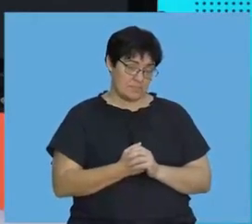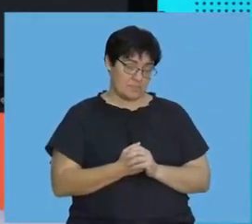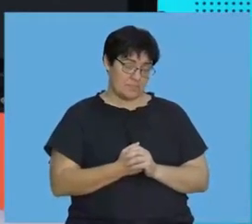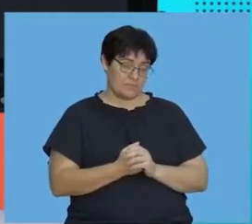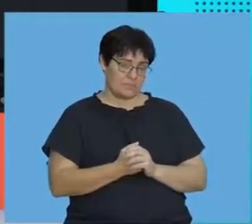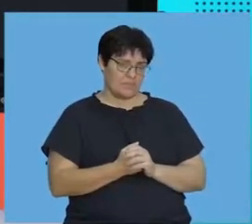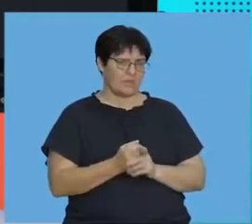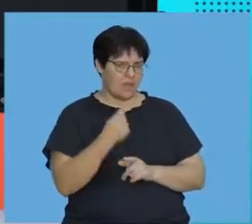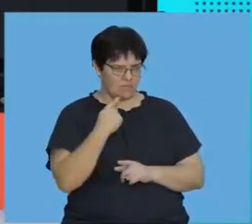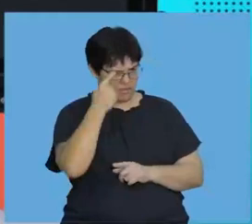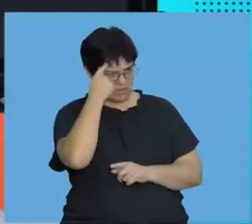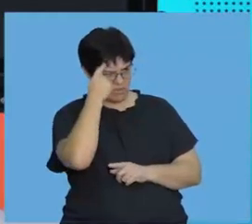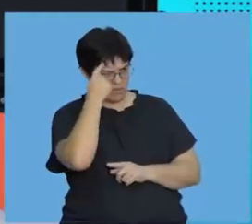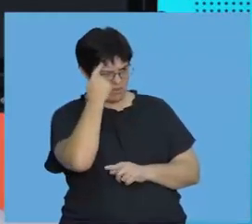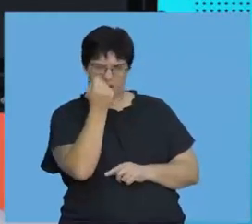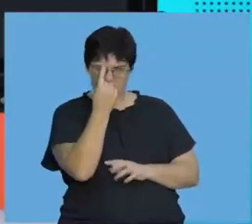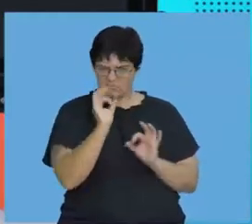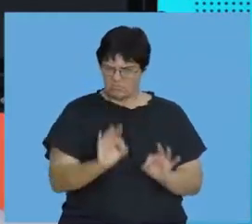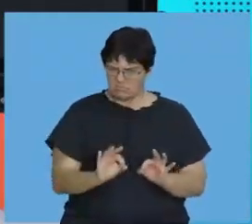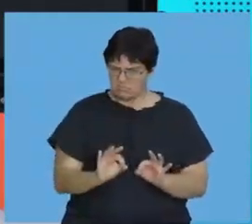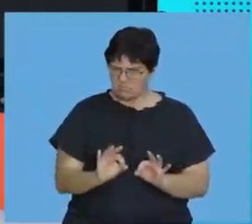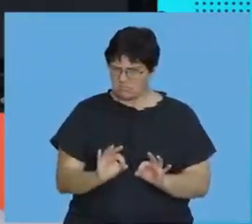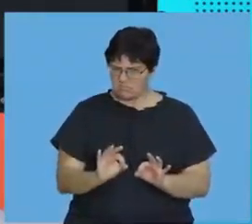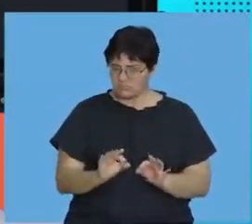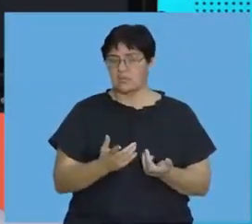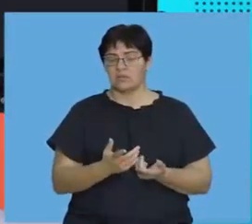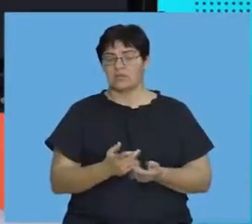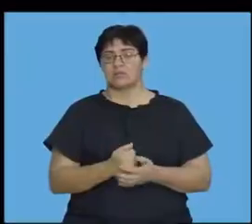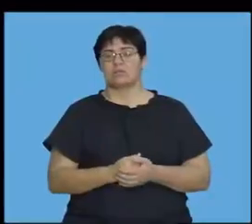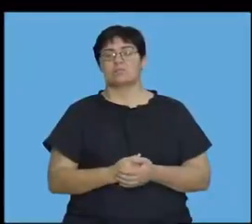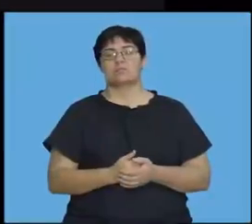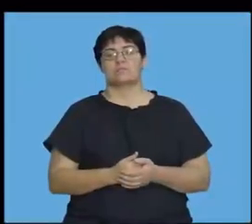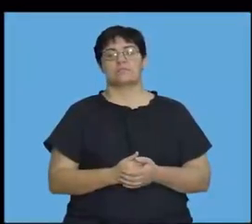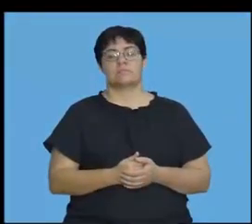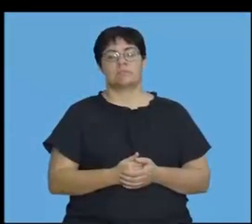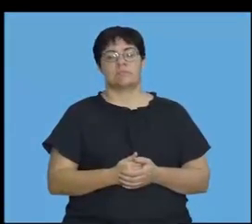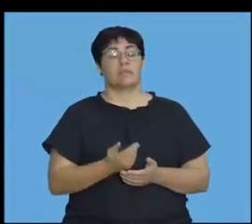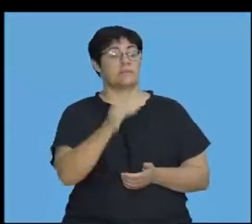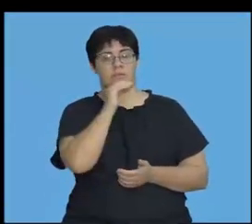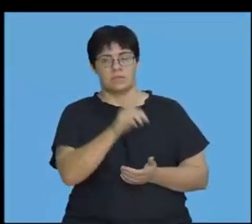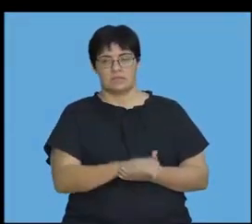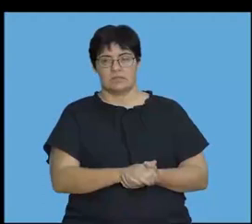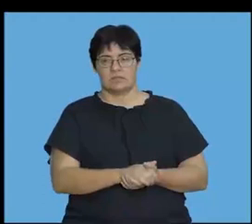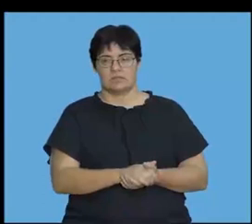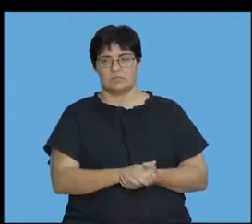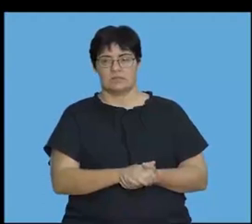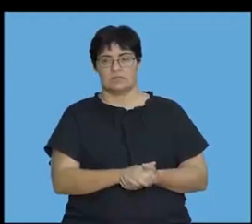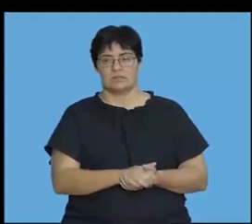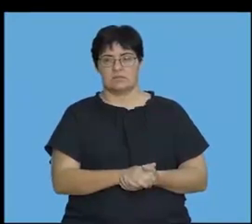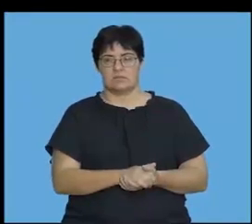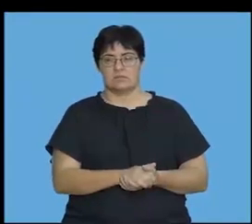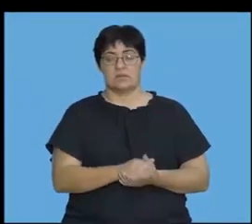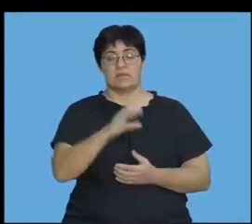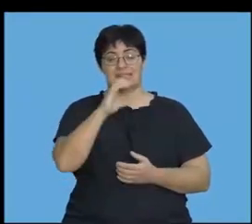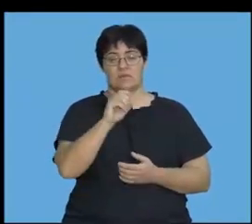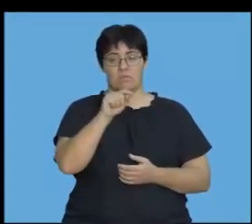Now I want you to think about whether that makes sense. We'll talk about it. So, In other words, my calculation,